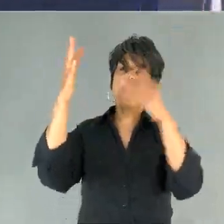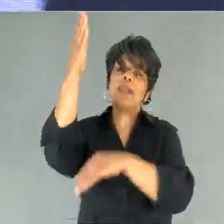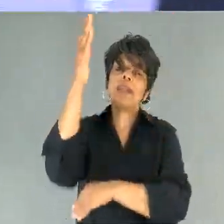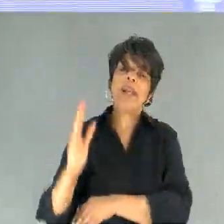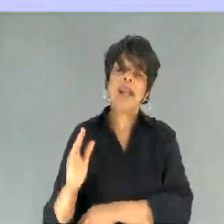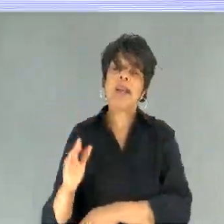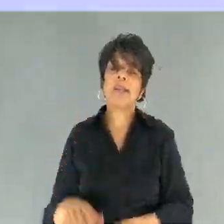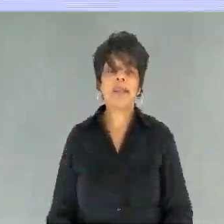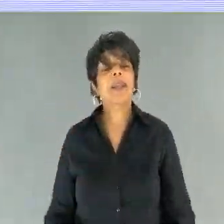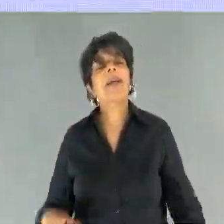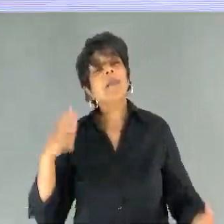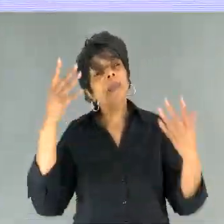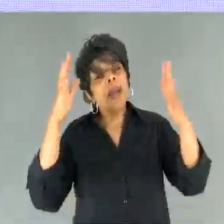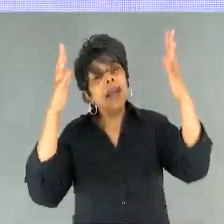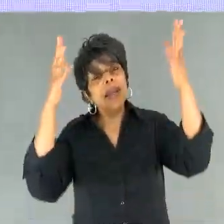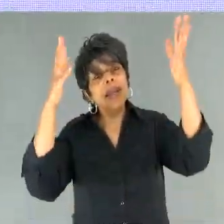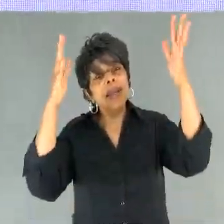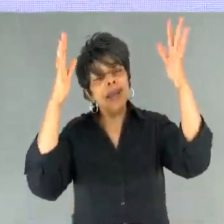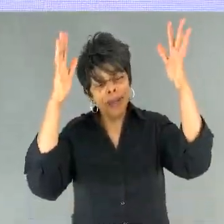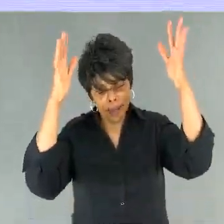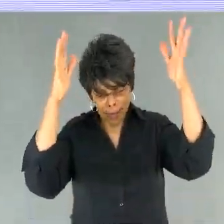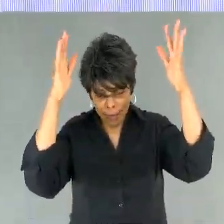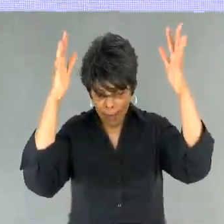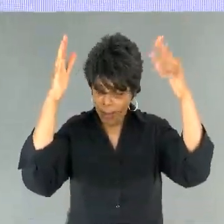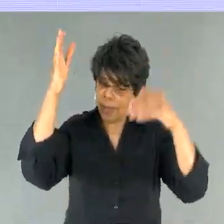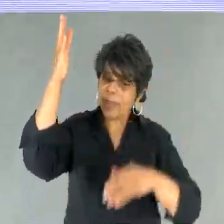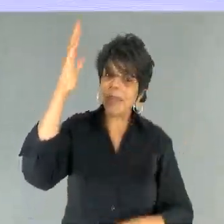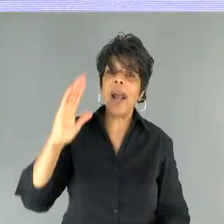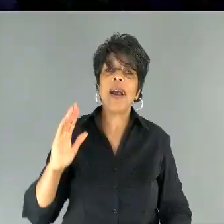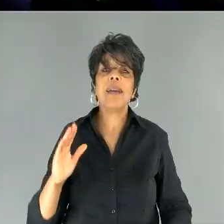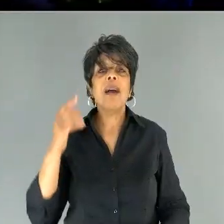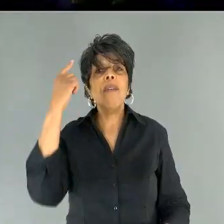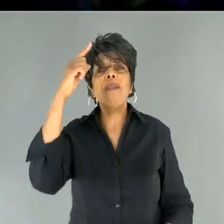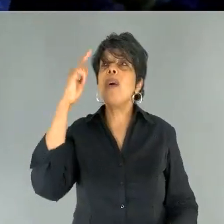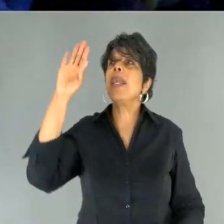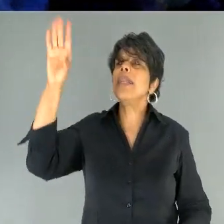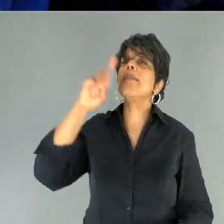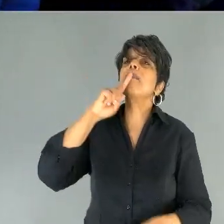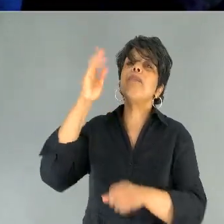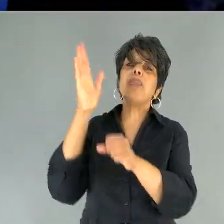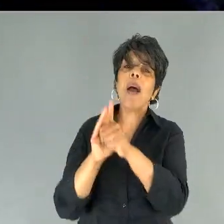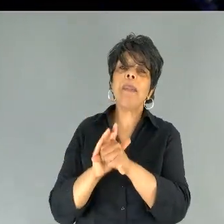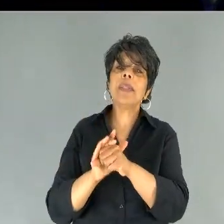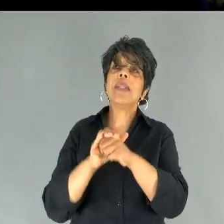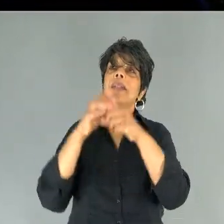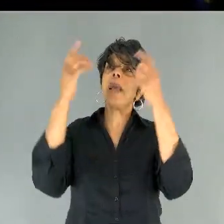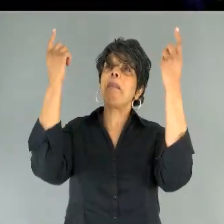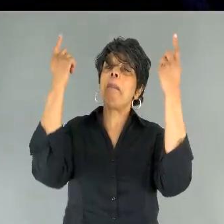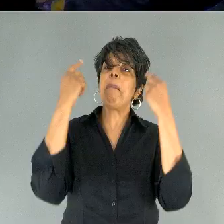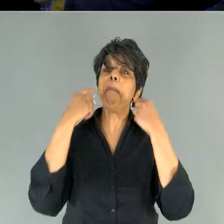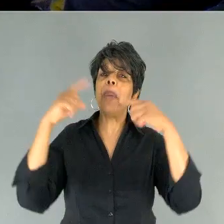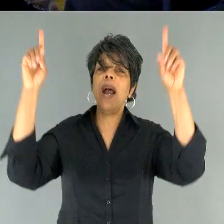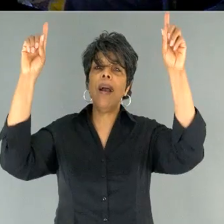the manifestation of the promise come to pass.